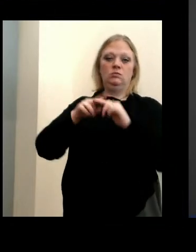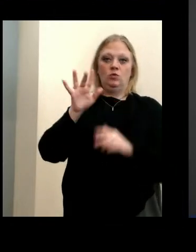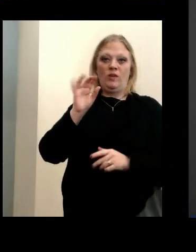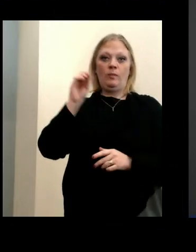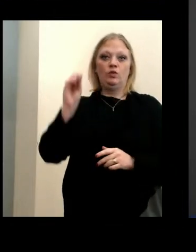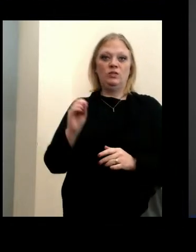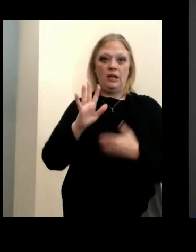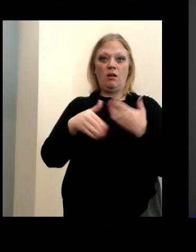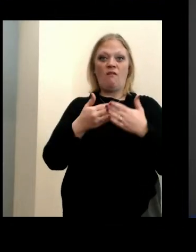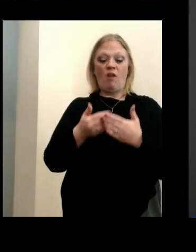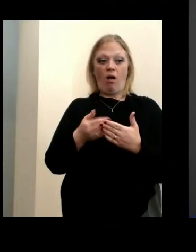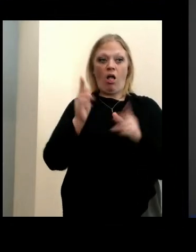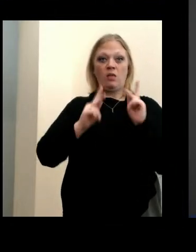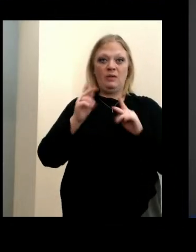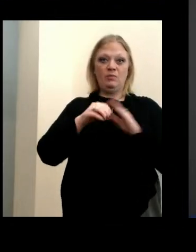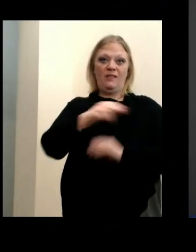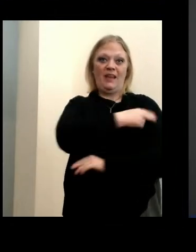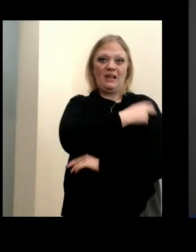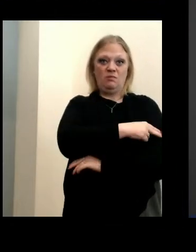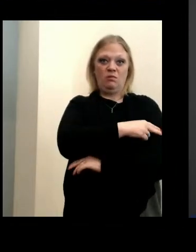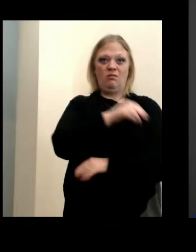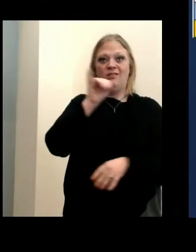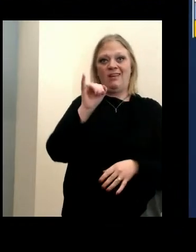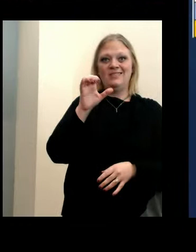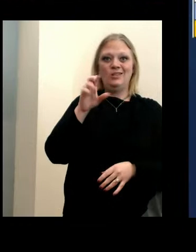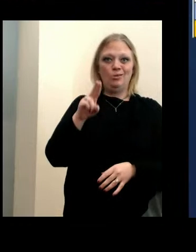all COVID hospitalizations are in the ICU.